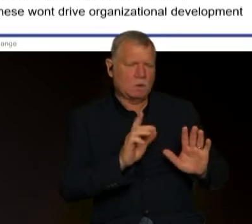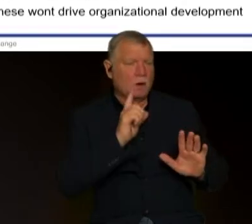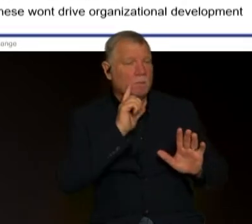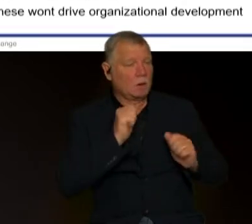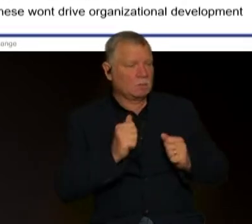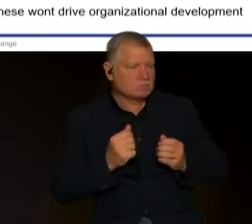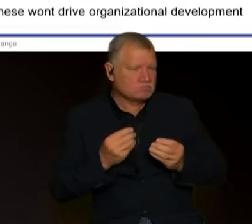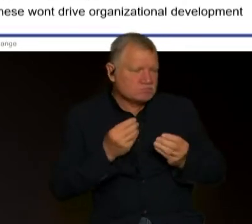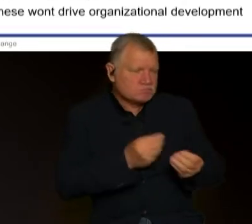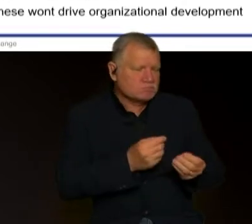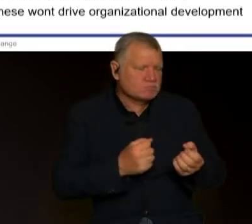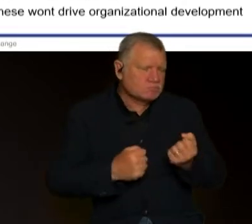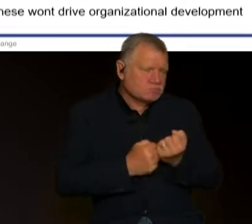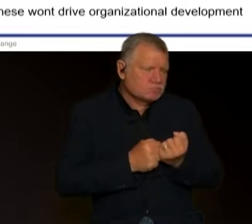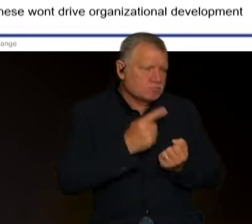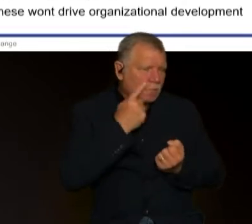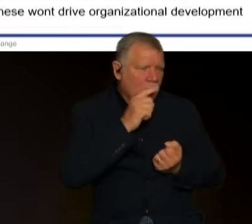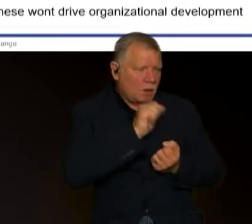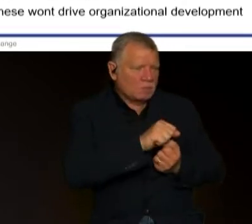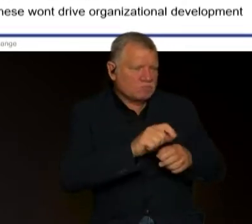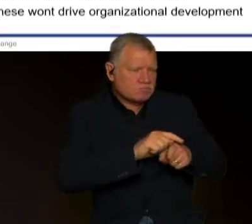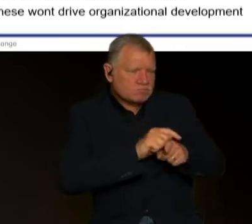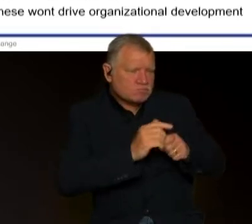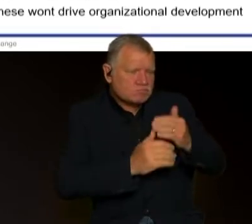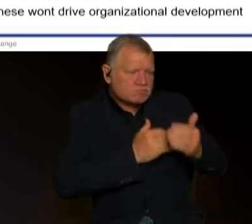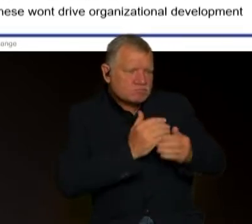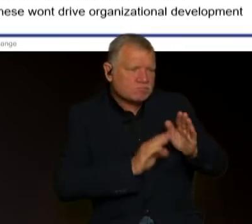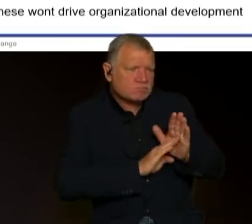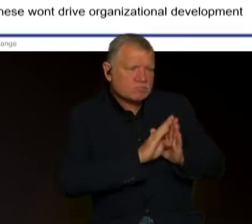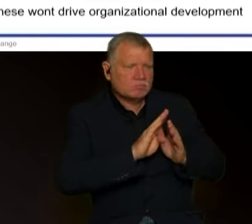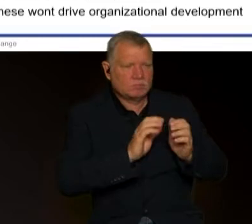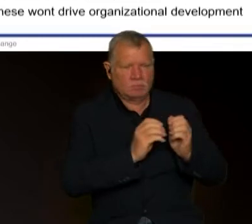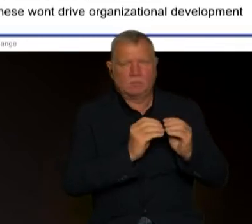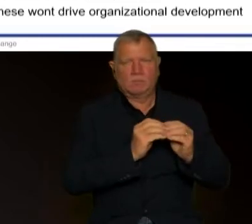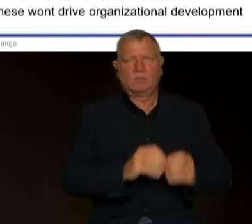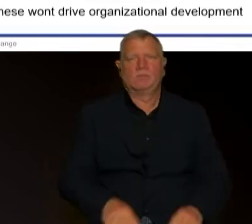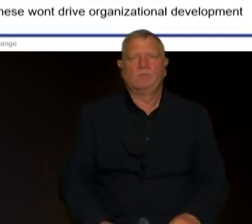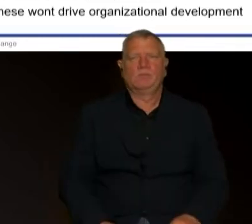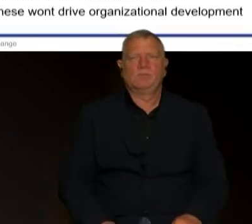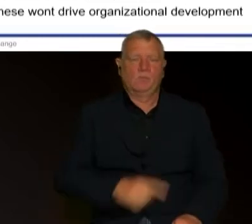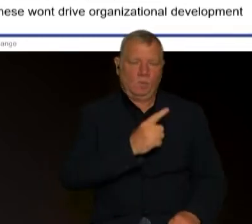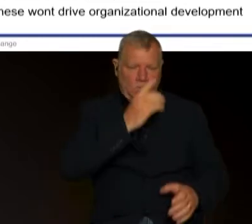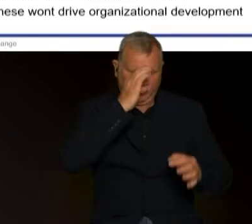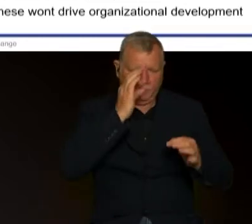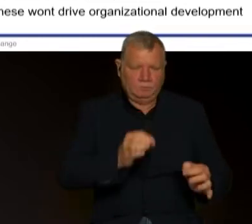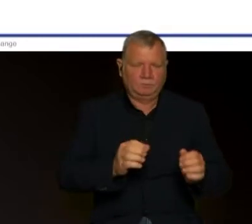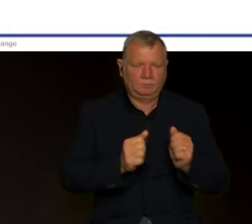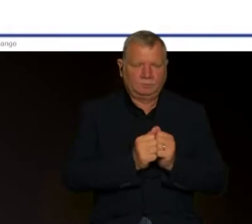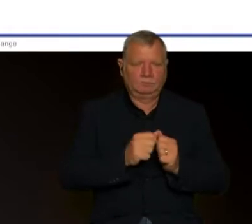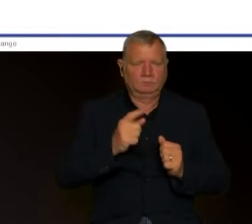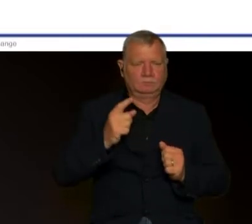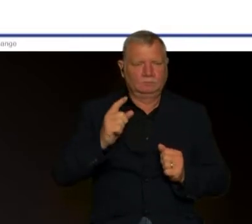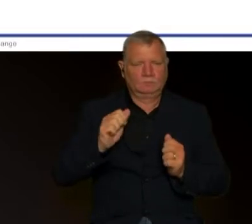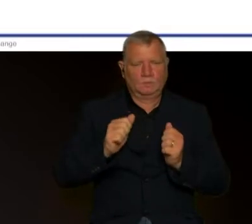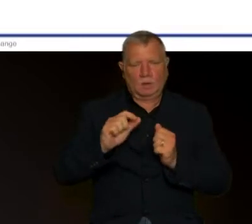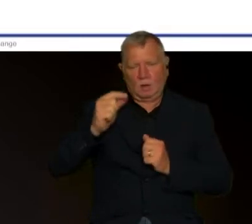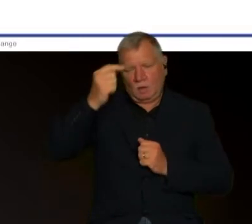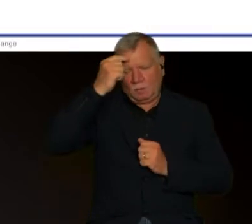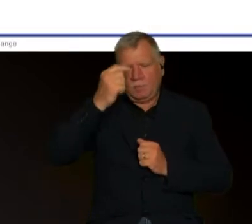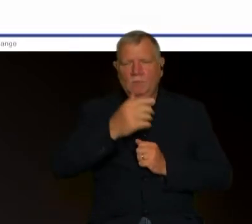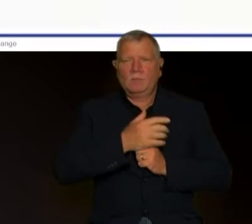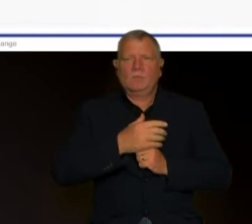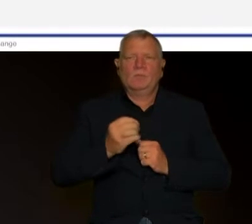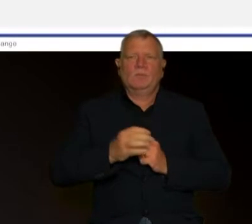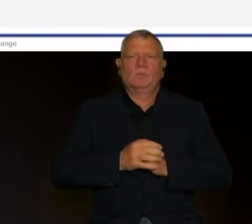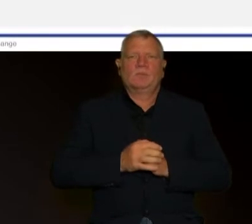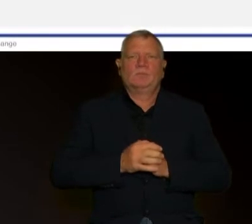make findings, but rather to invest in them and give them the tools so that they can then perform. This was a decision that was taken jointly